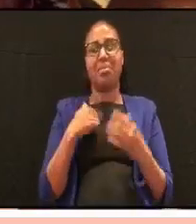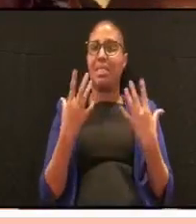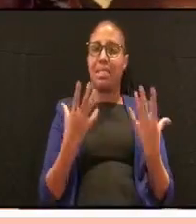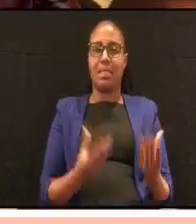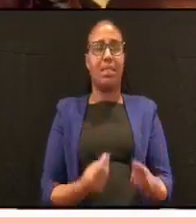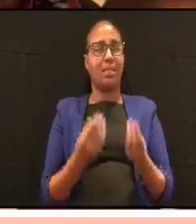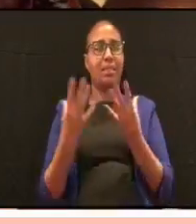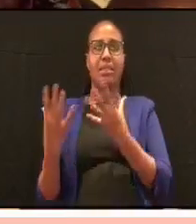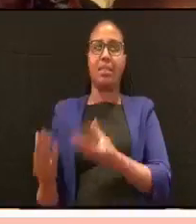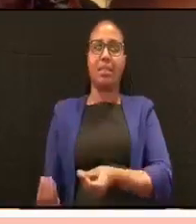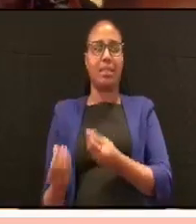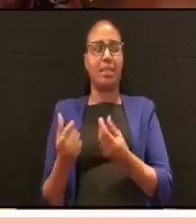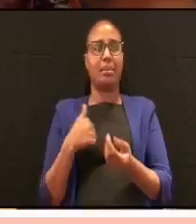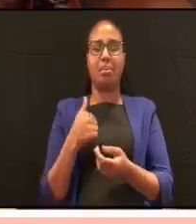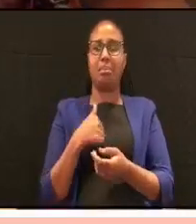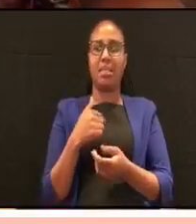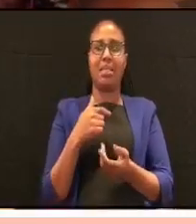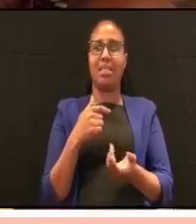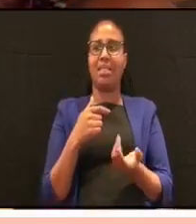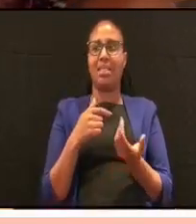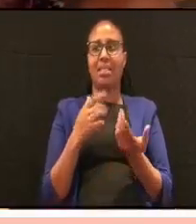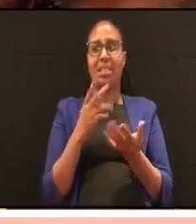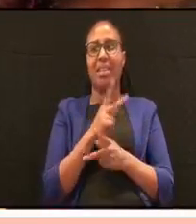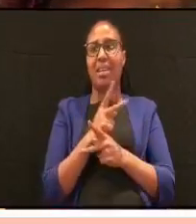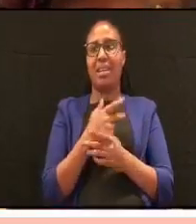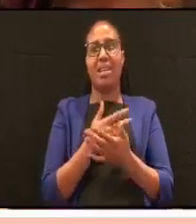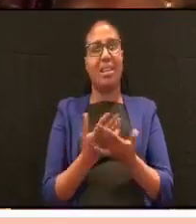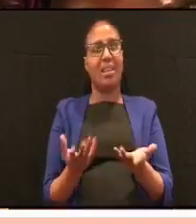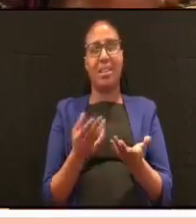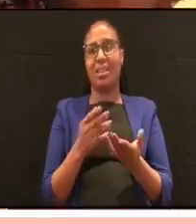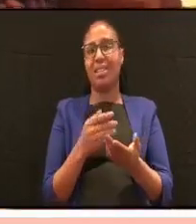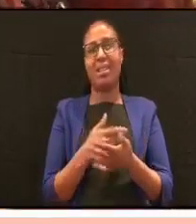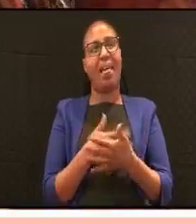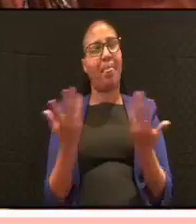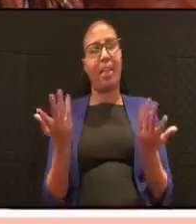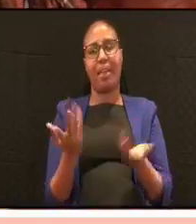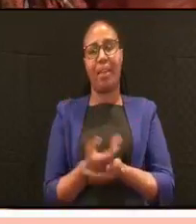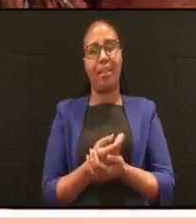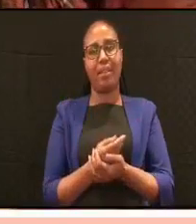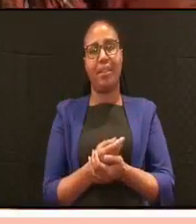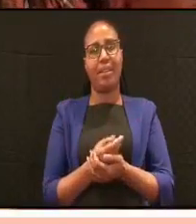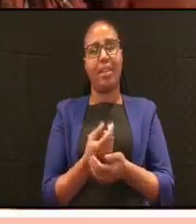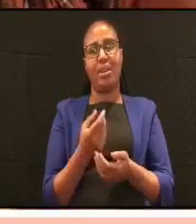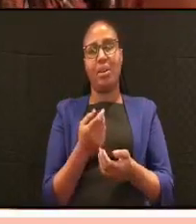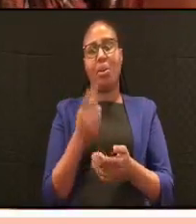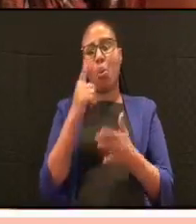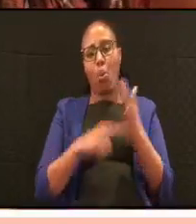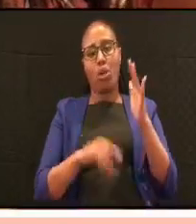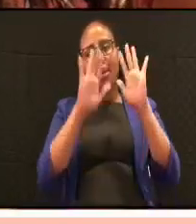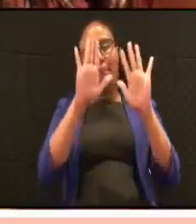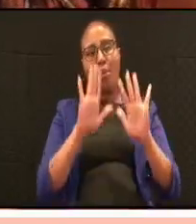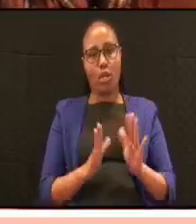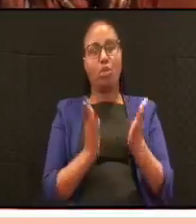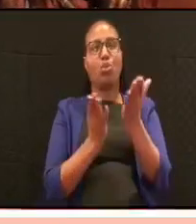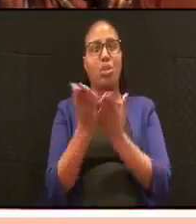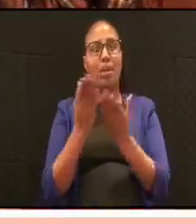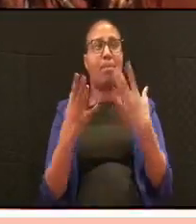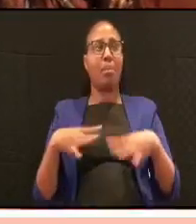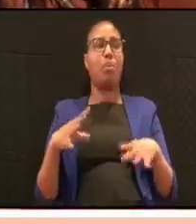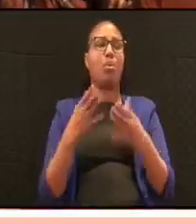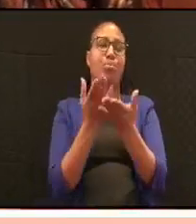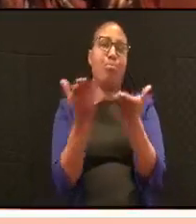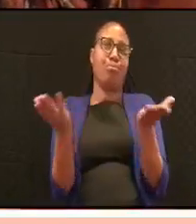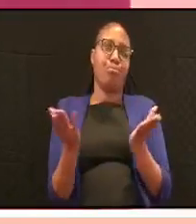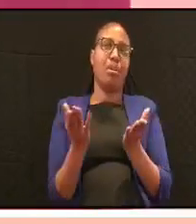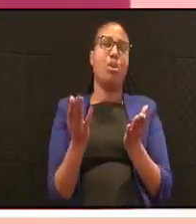I'm not complicated. I have no hang-ups about these positions. This is all nonsense. This is nothing. What is important is to serve the people